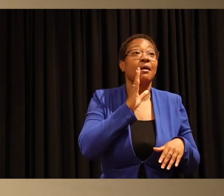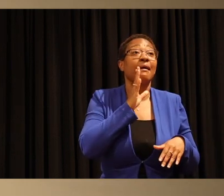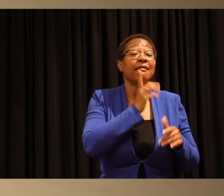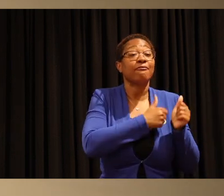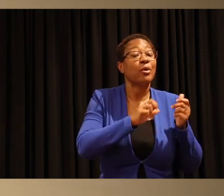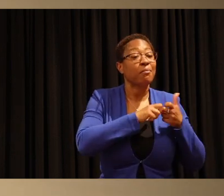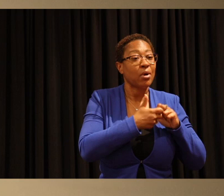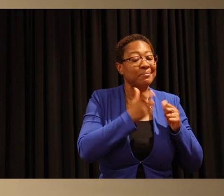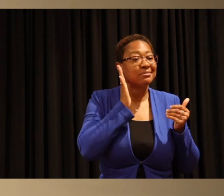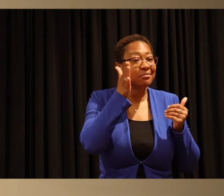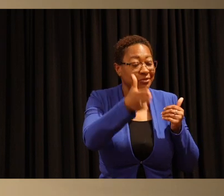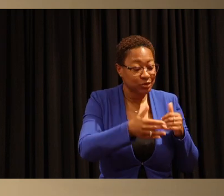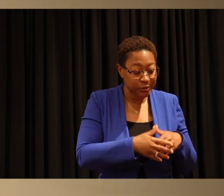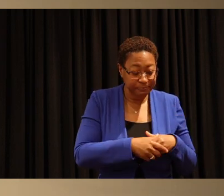too.